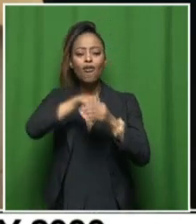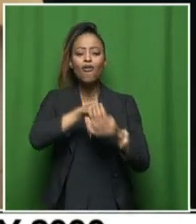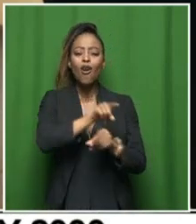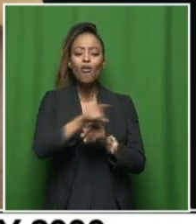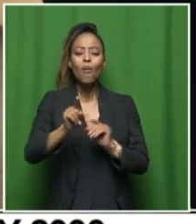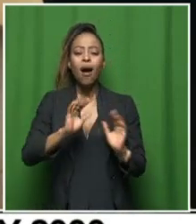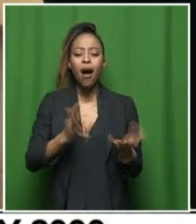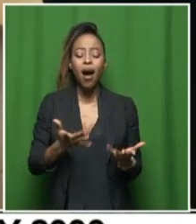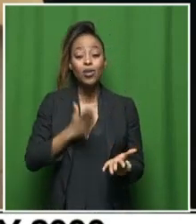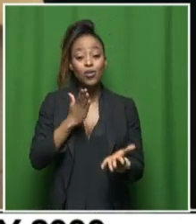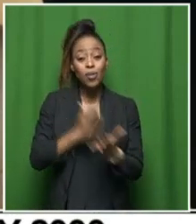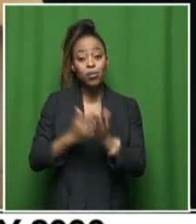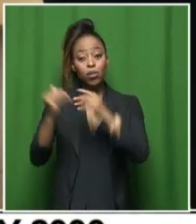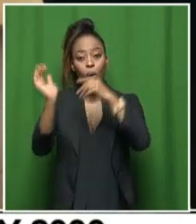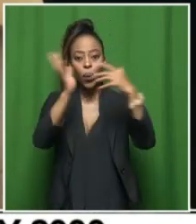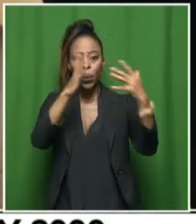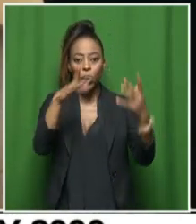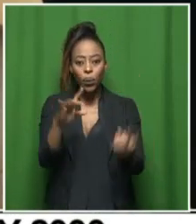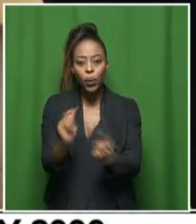to combat climate change?